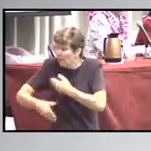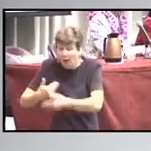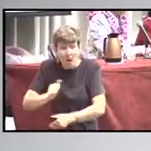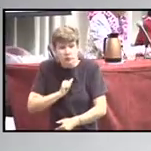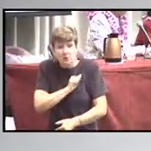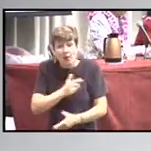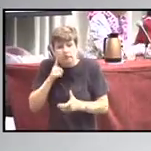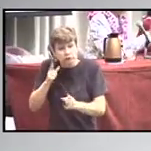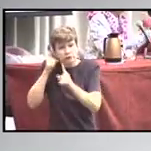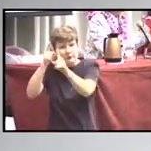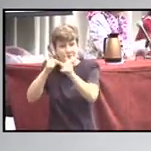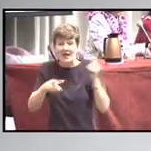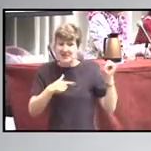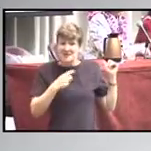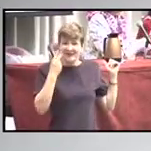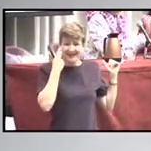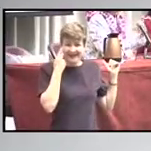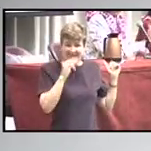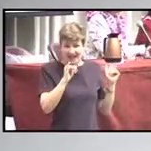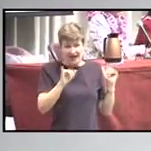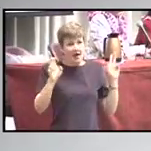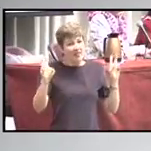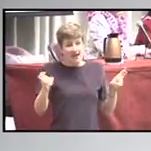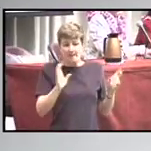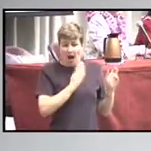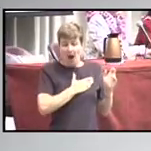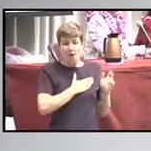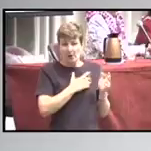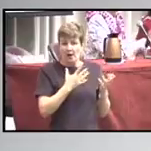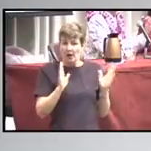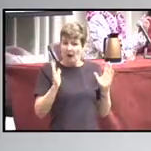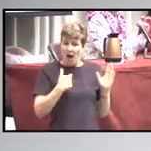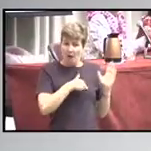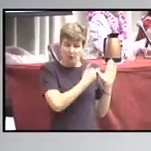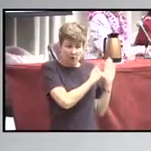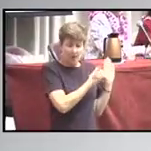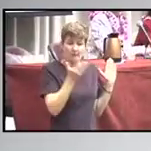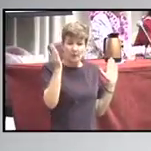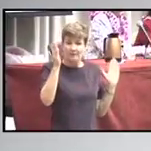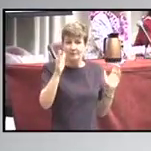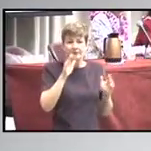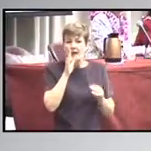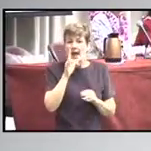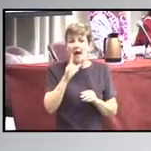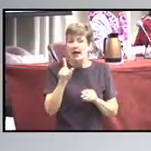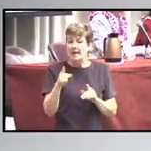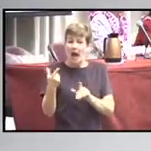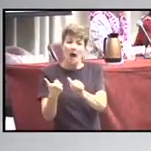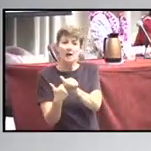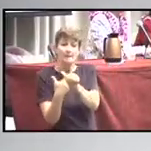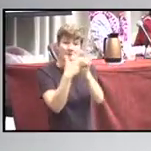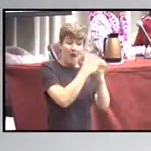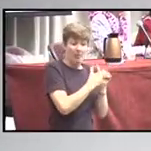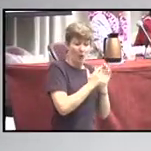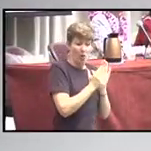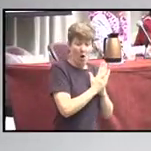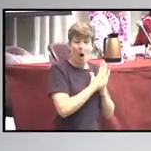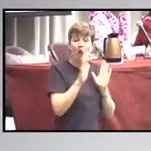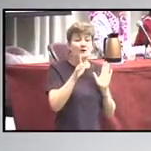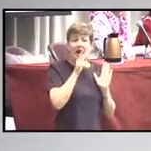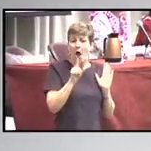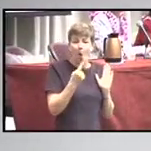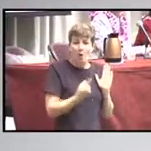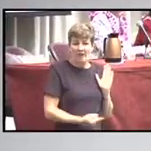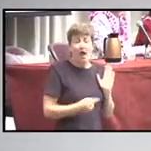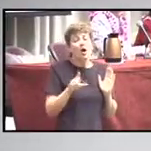So, you know what, you're going to hear this theme, I guess, throughout our presentation, that it's not merely complying with the law that you need to do. What you